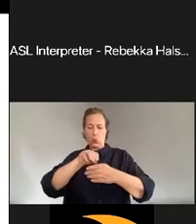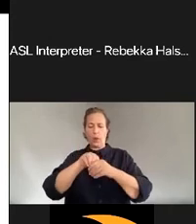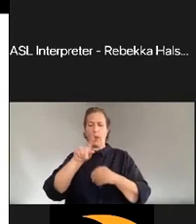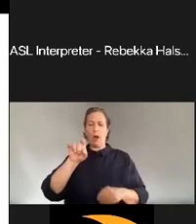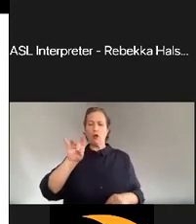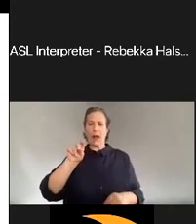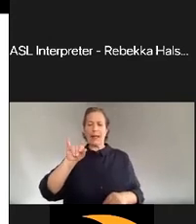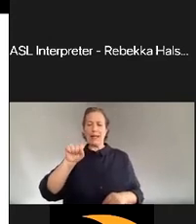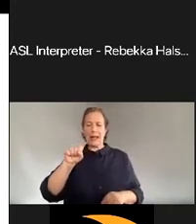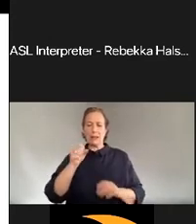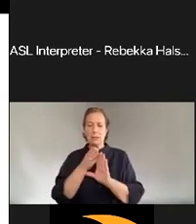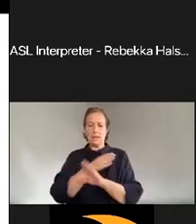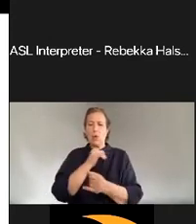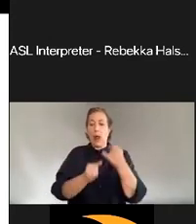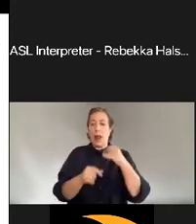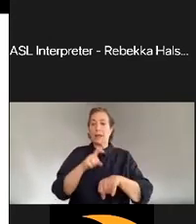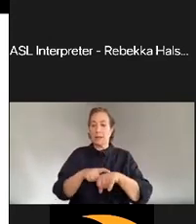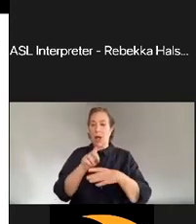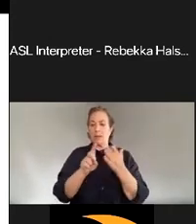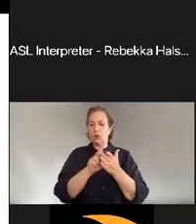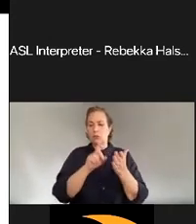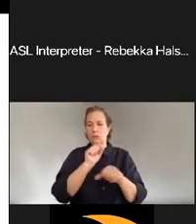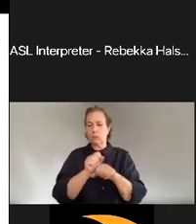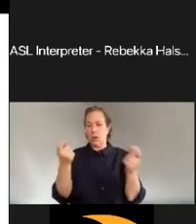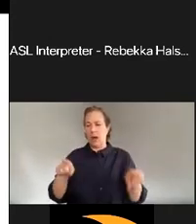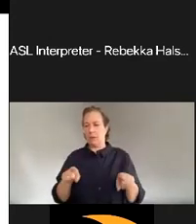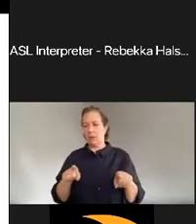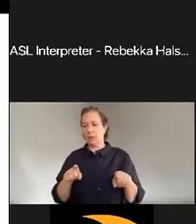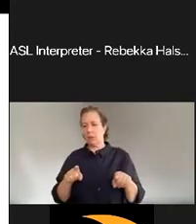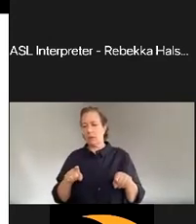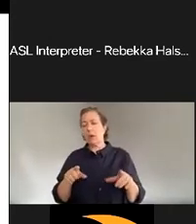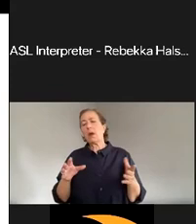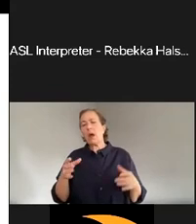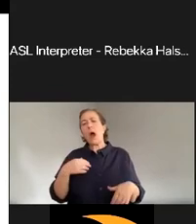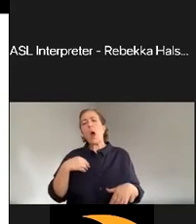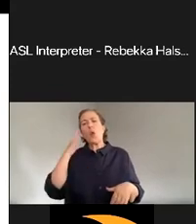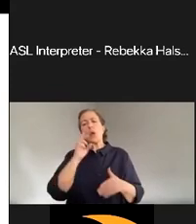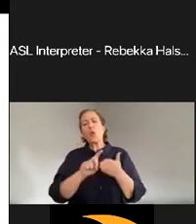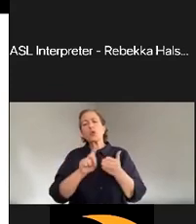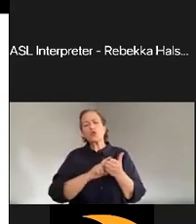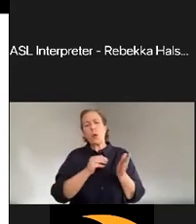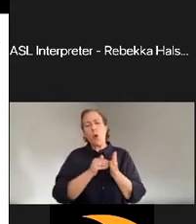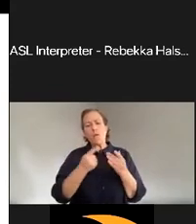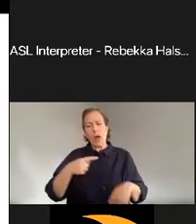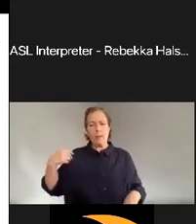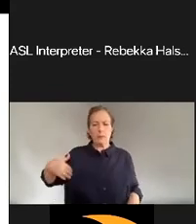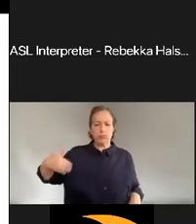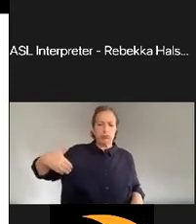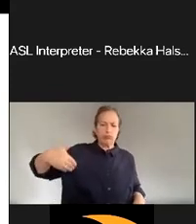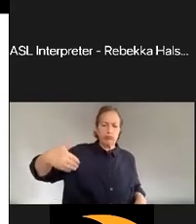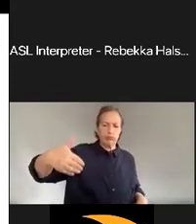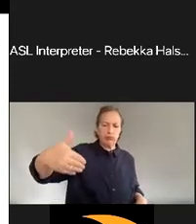So recognizing that in some cases there will have been multiple instances at